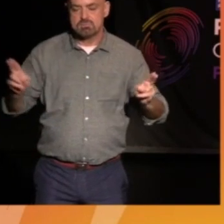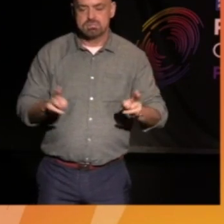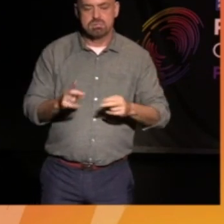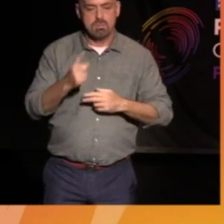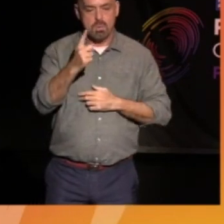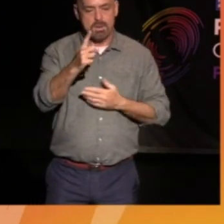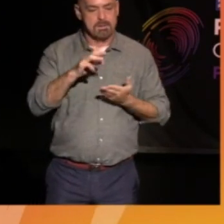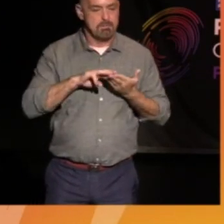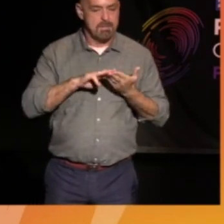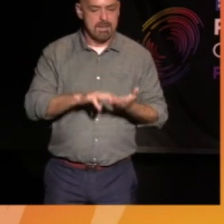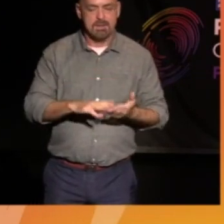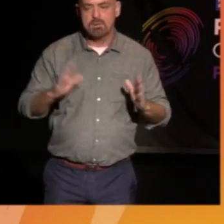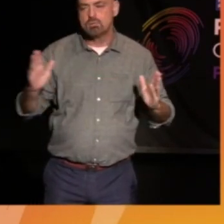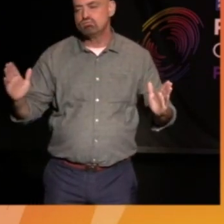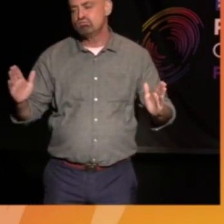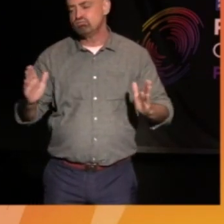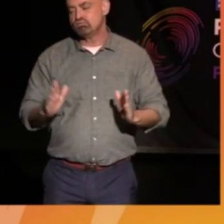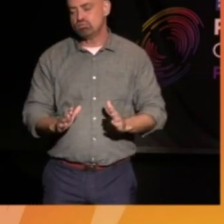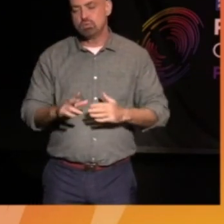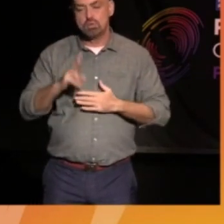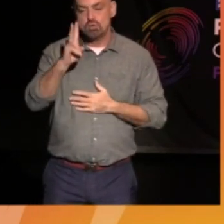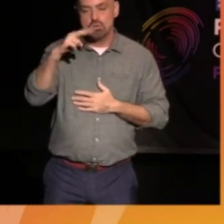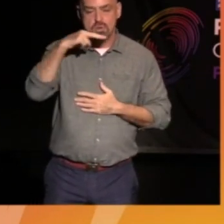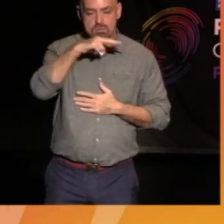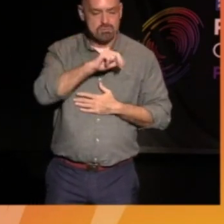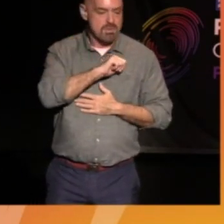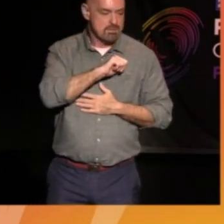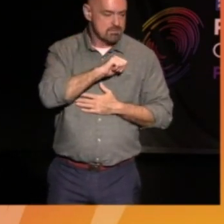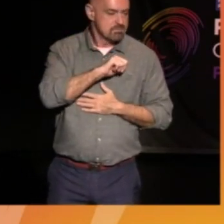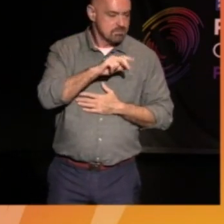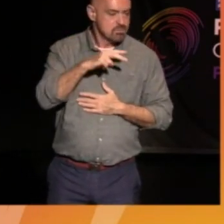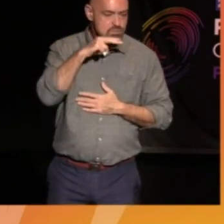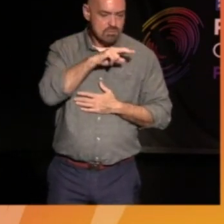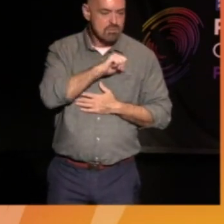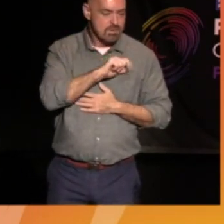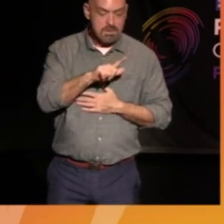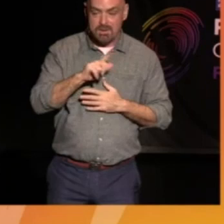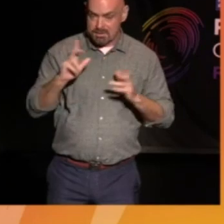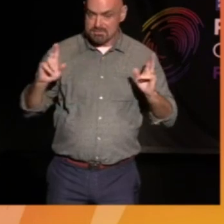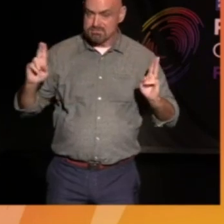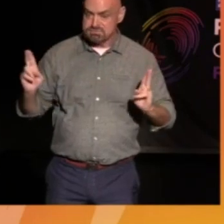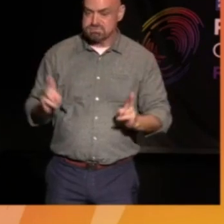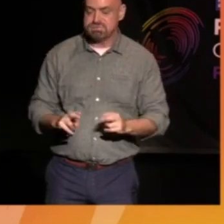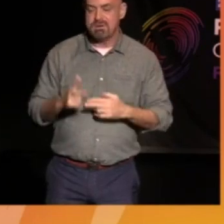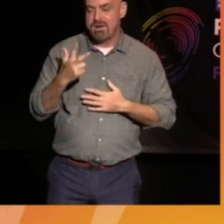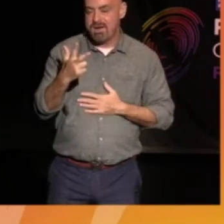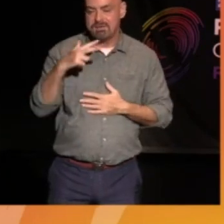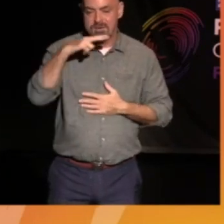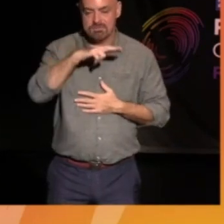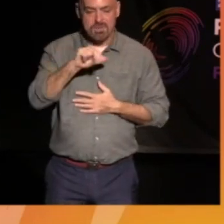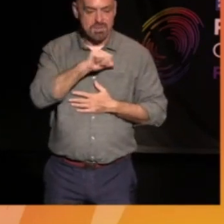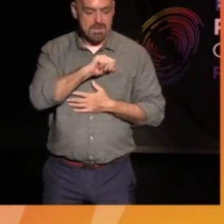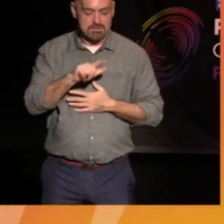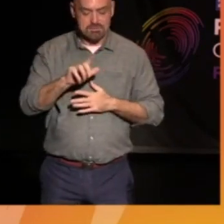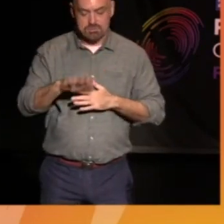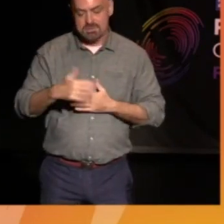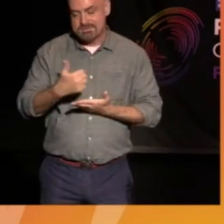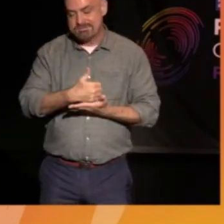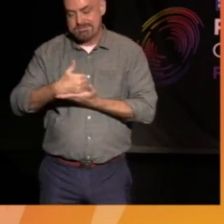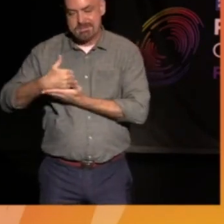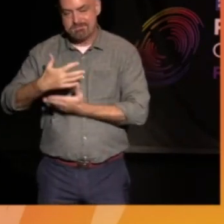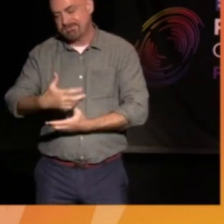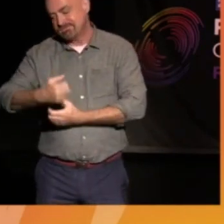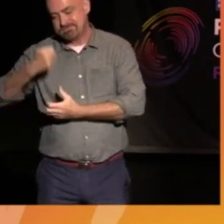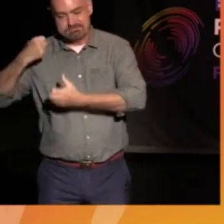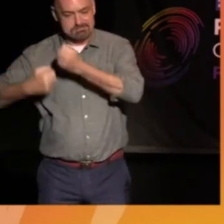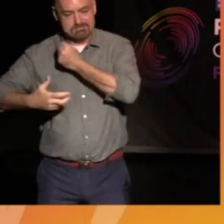million to only 200,000. But 200,000 is a big number, but 800,000 children were saved. The